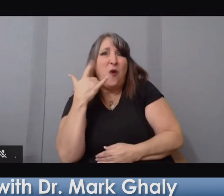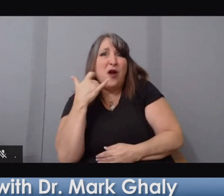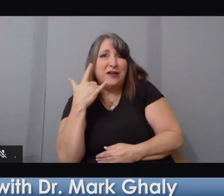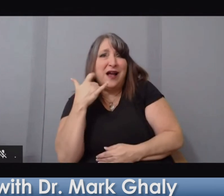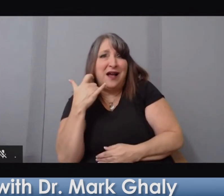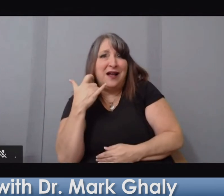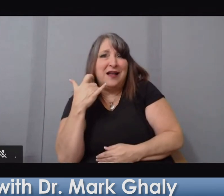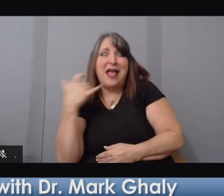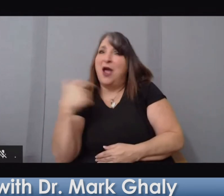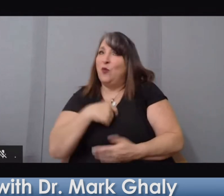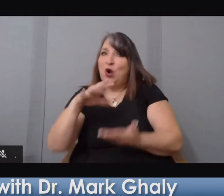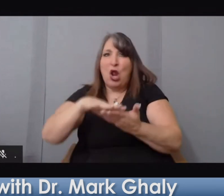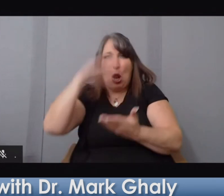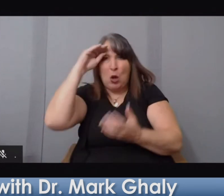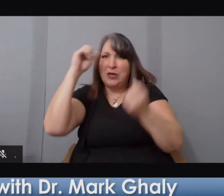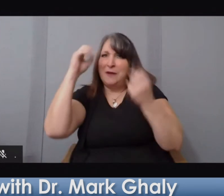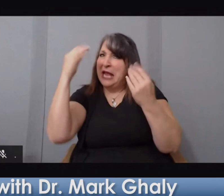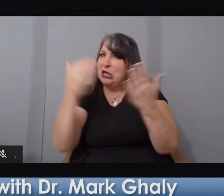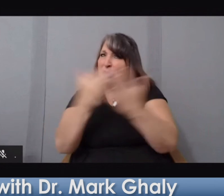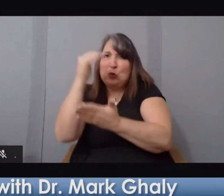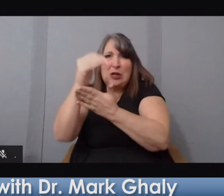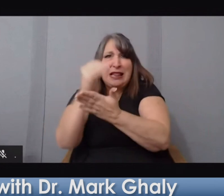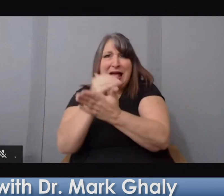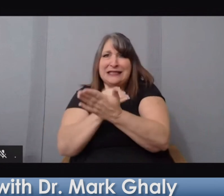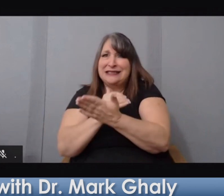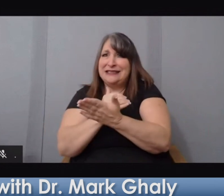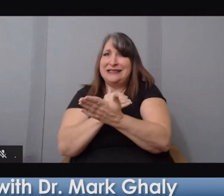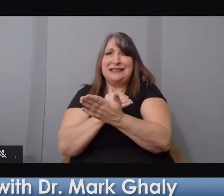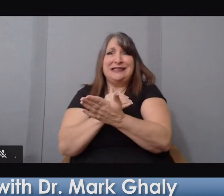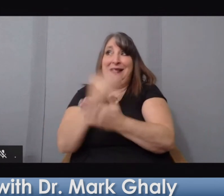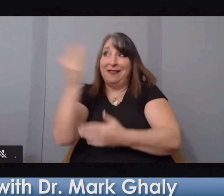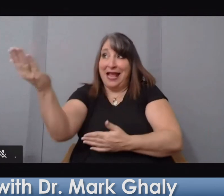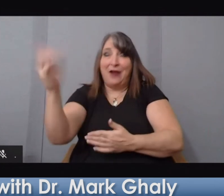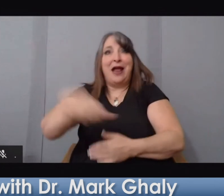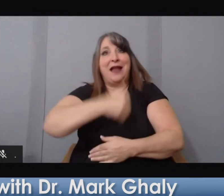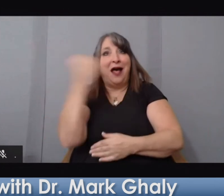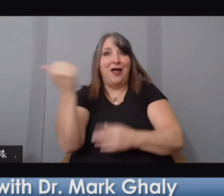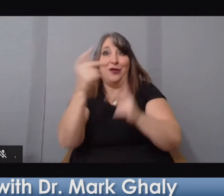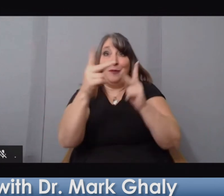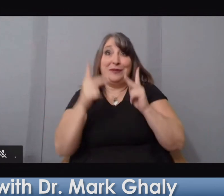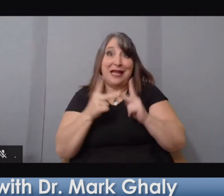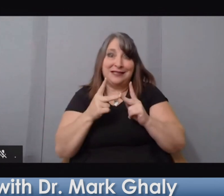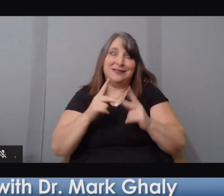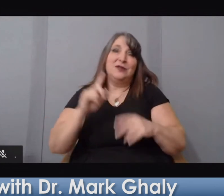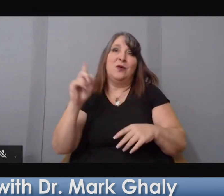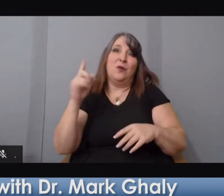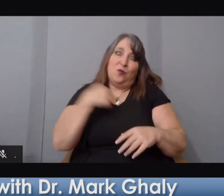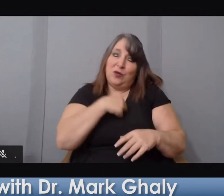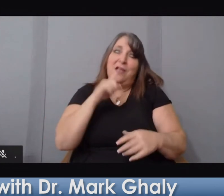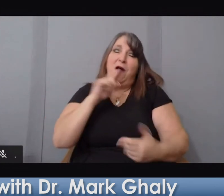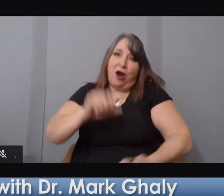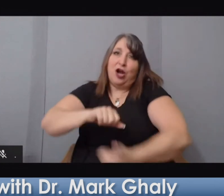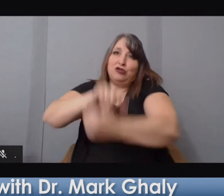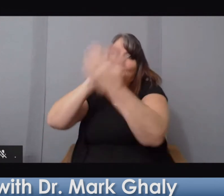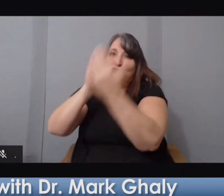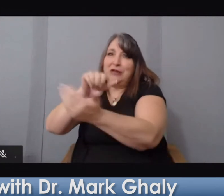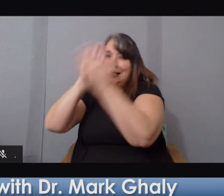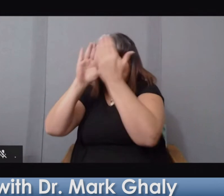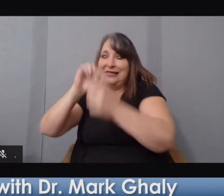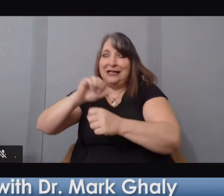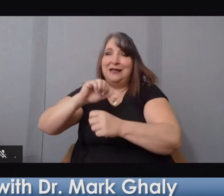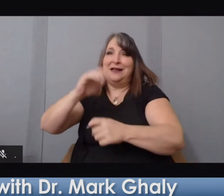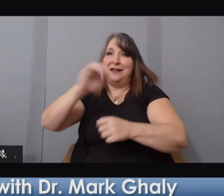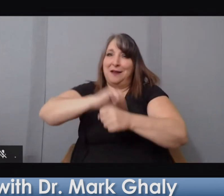other parts of the state as we address the pandemic. So with that, I know this just shy of 2 weeks